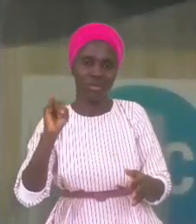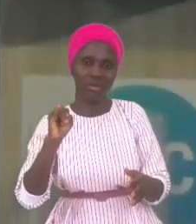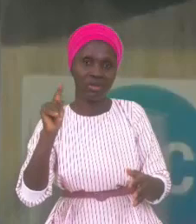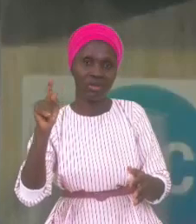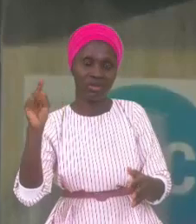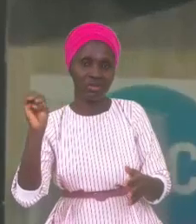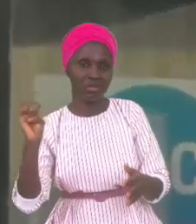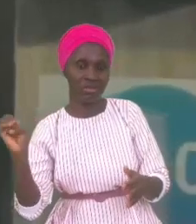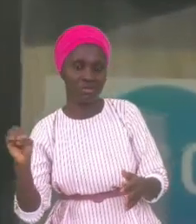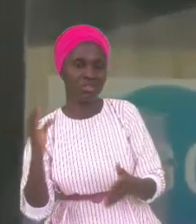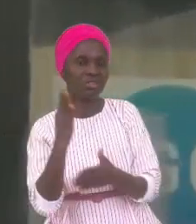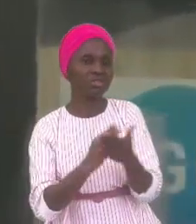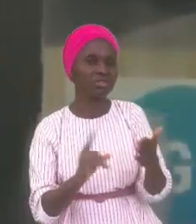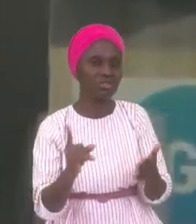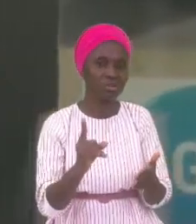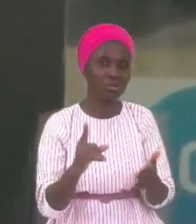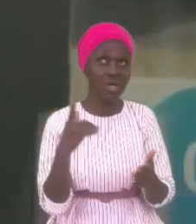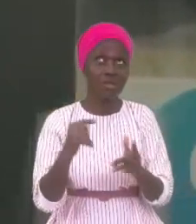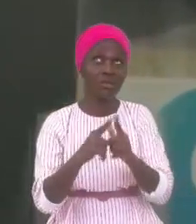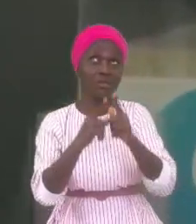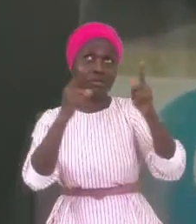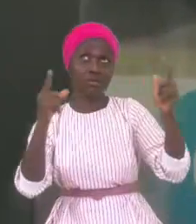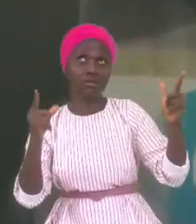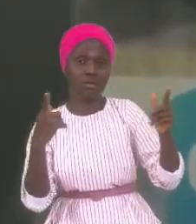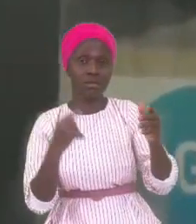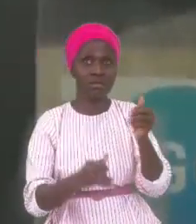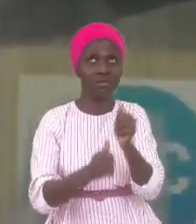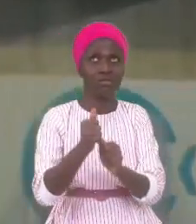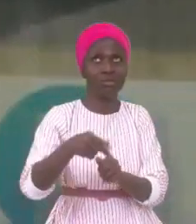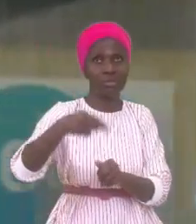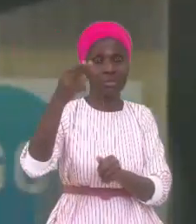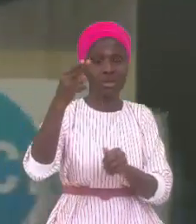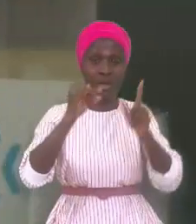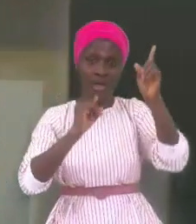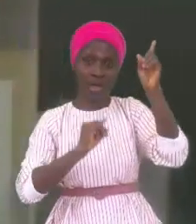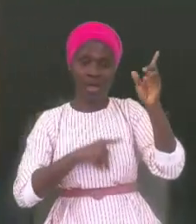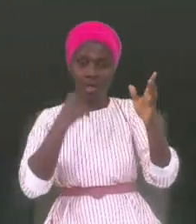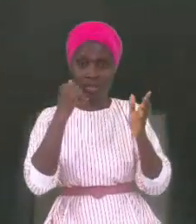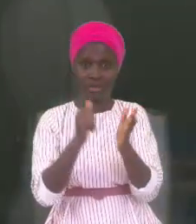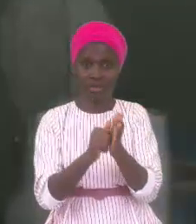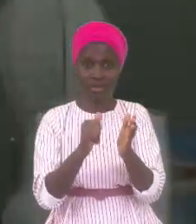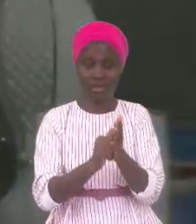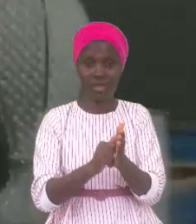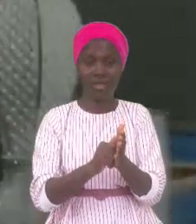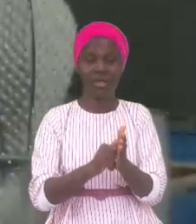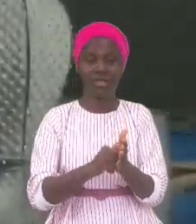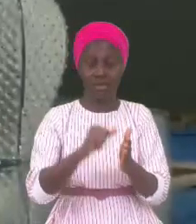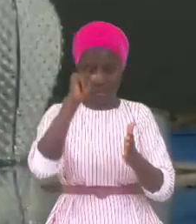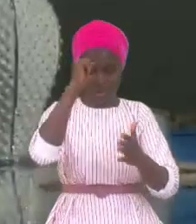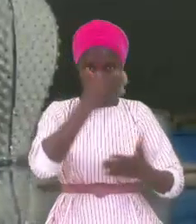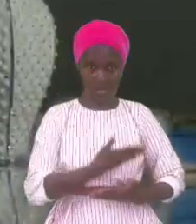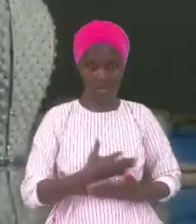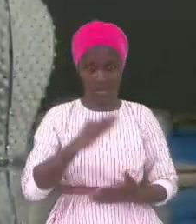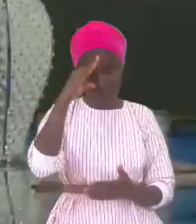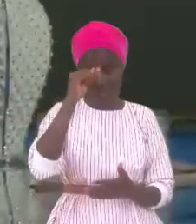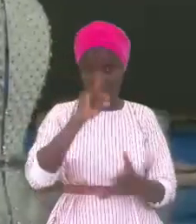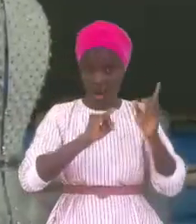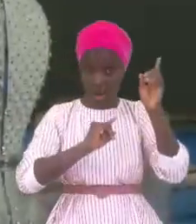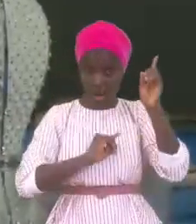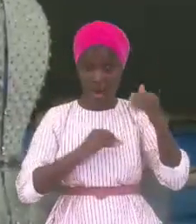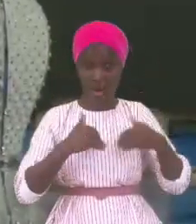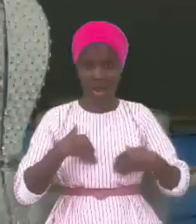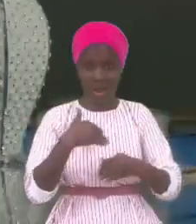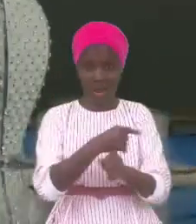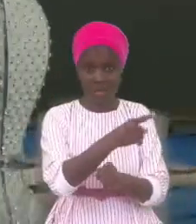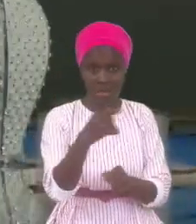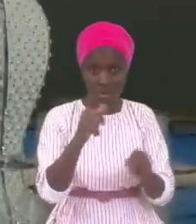the highest, and the most high. He has given us this commission. He says, son of man, I have made thee a watchman unto